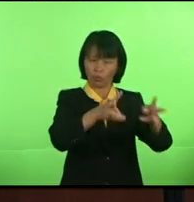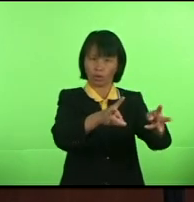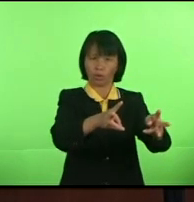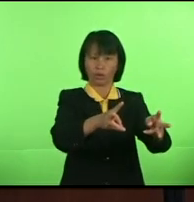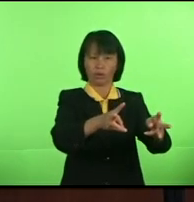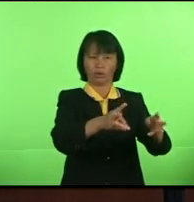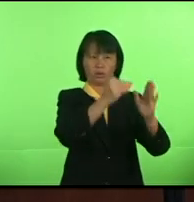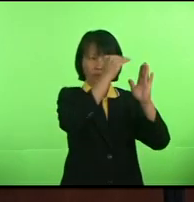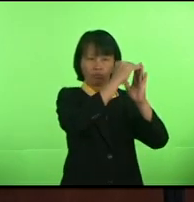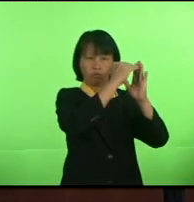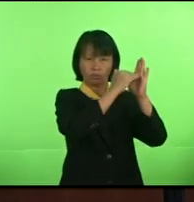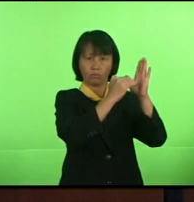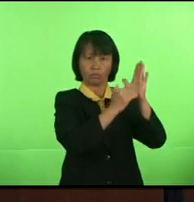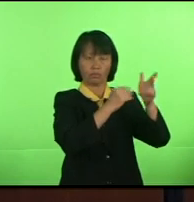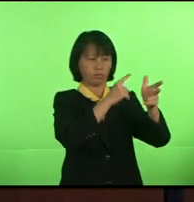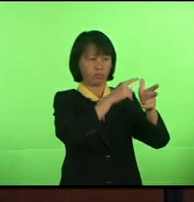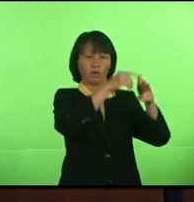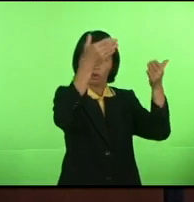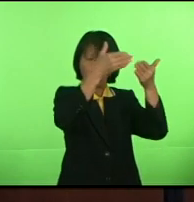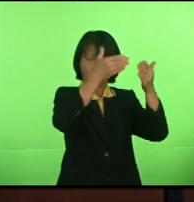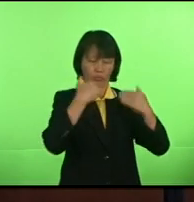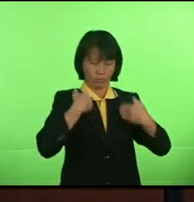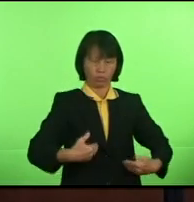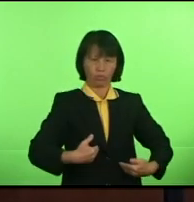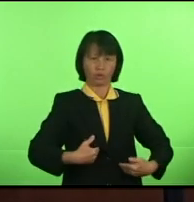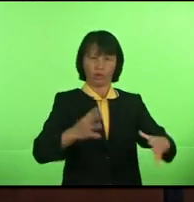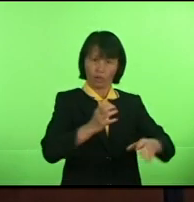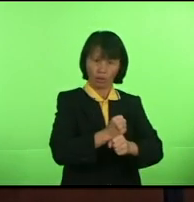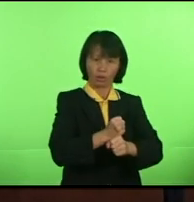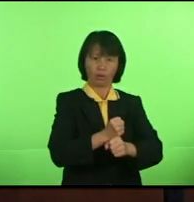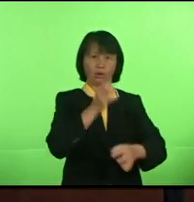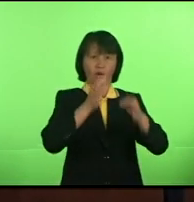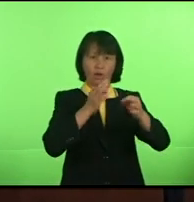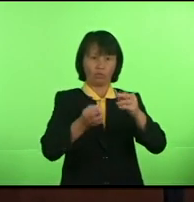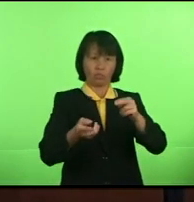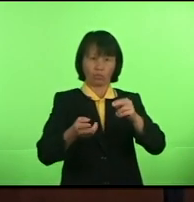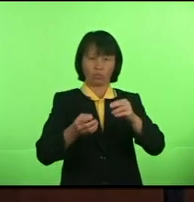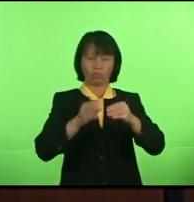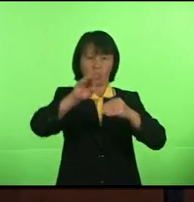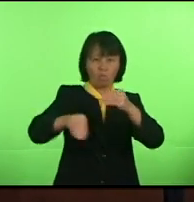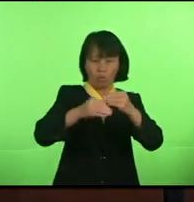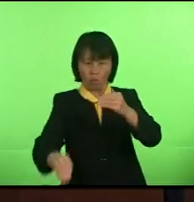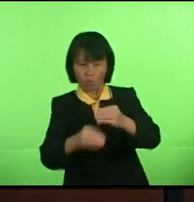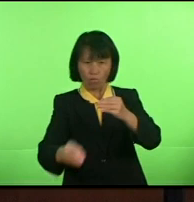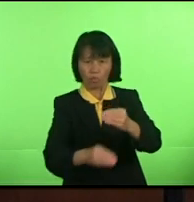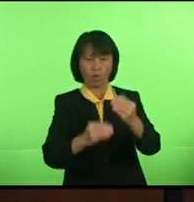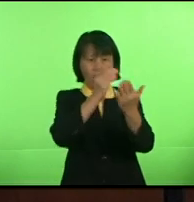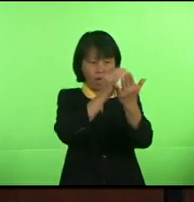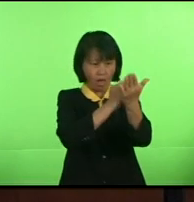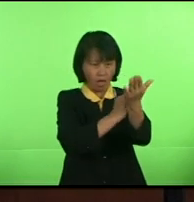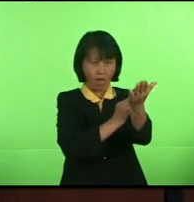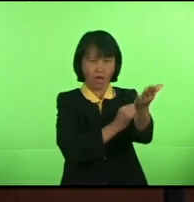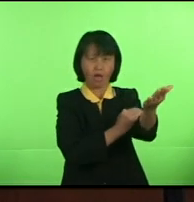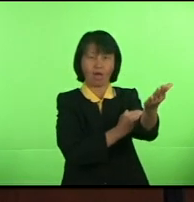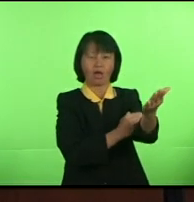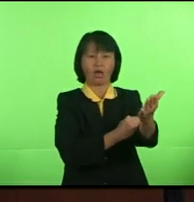you tend to write more in the body paragraphs, then I'm afraid you tend